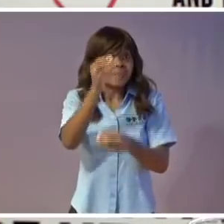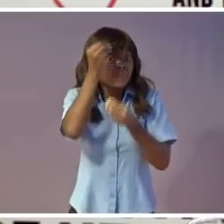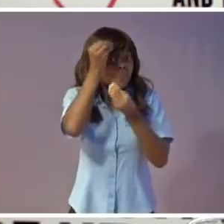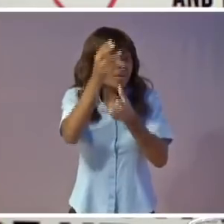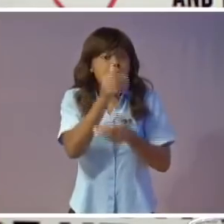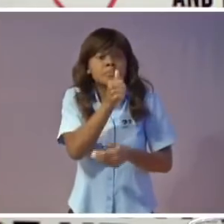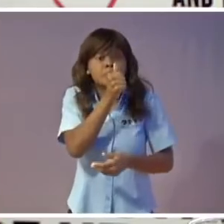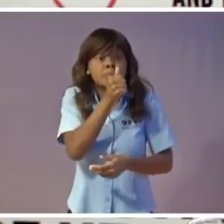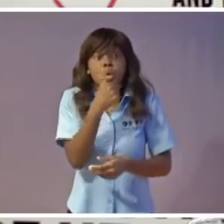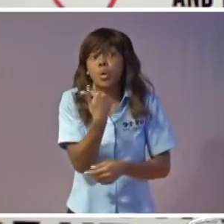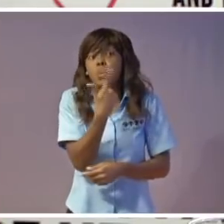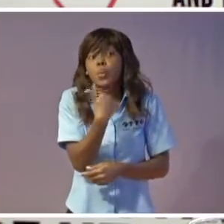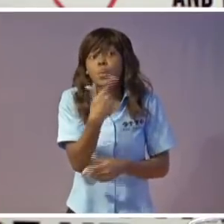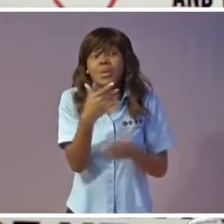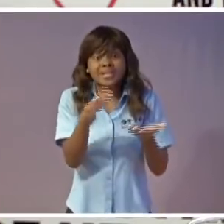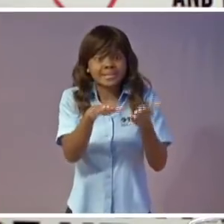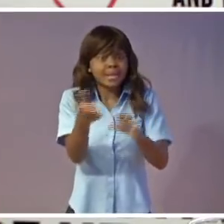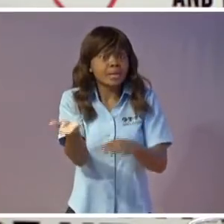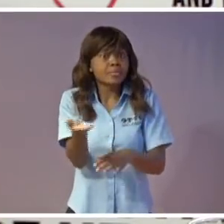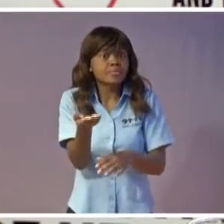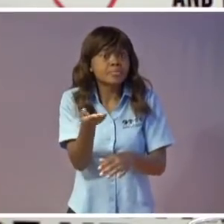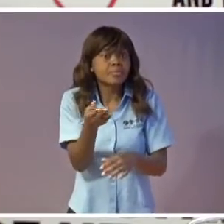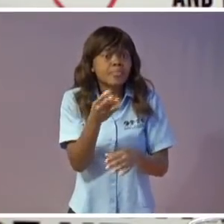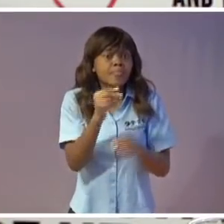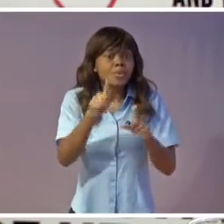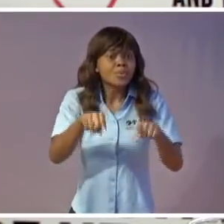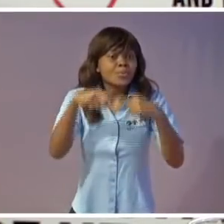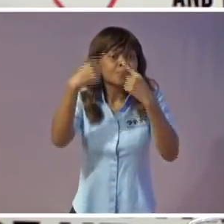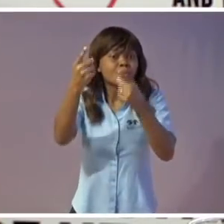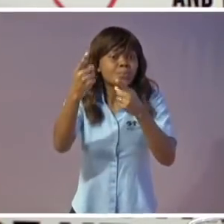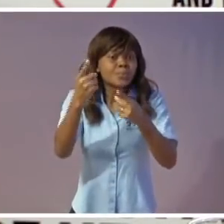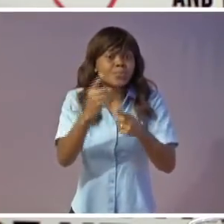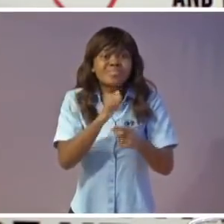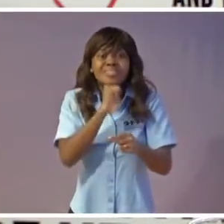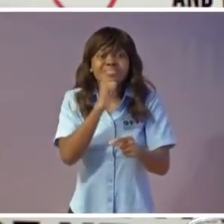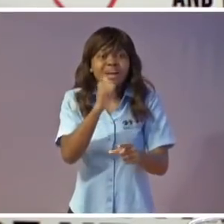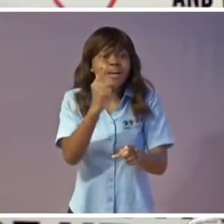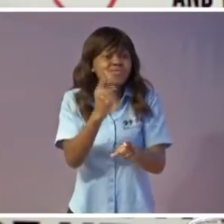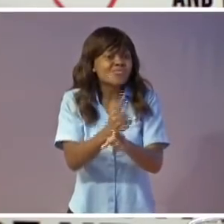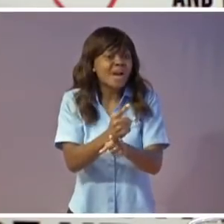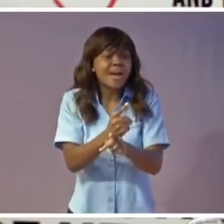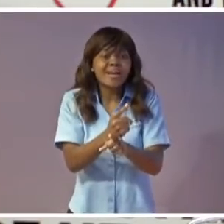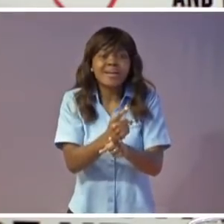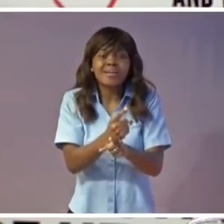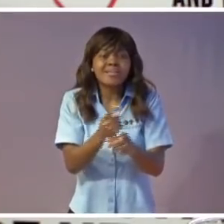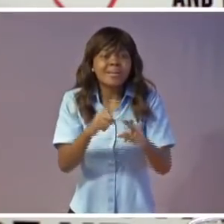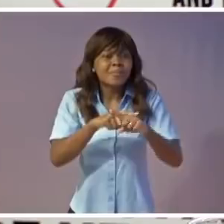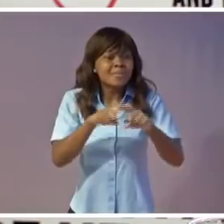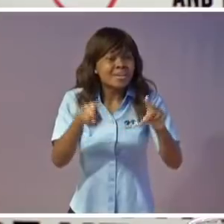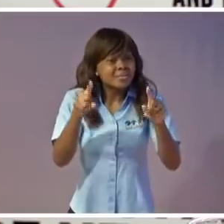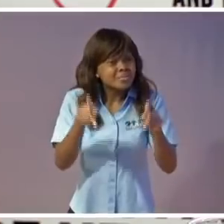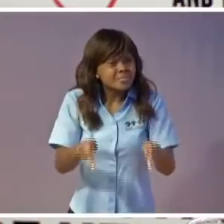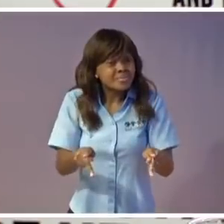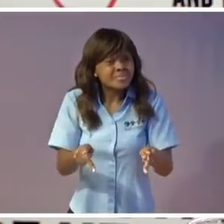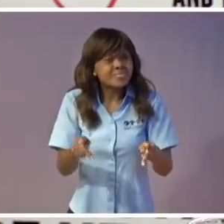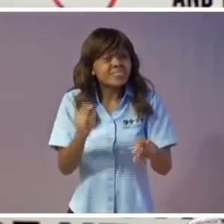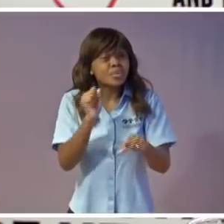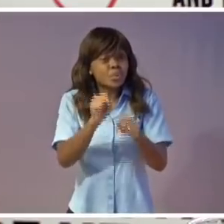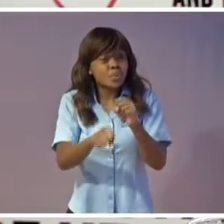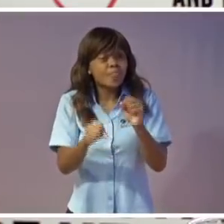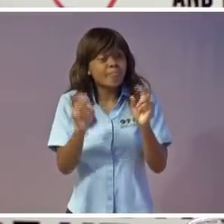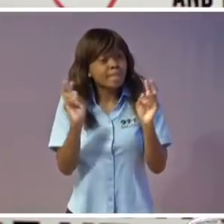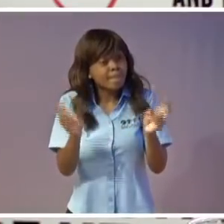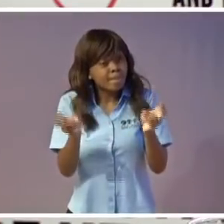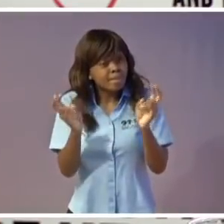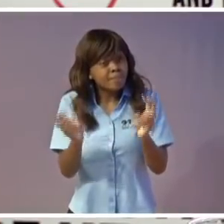to address everything from communicating with patients to this very same issue that you have raised,